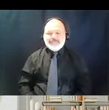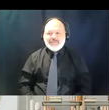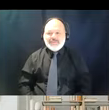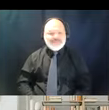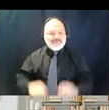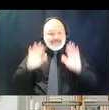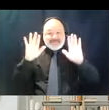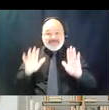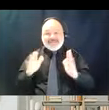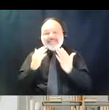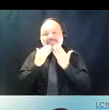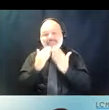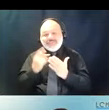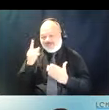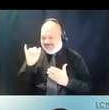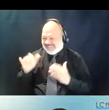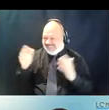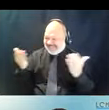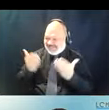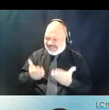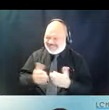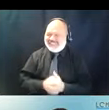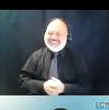Great, thank you for that introduction.